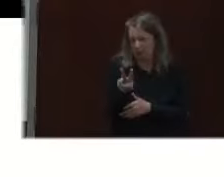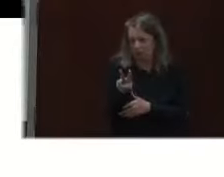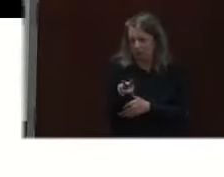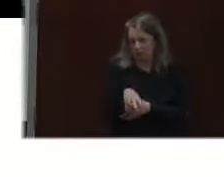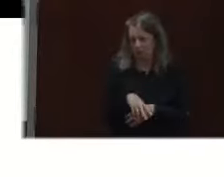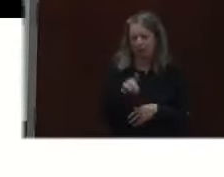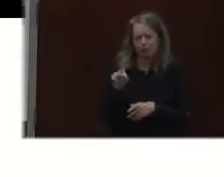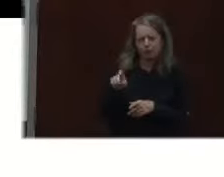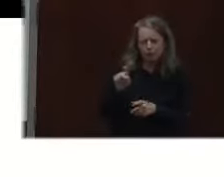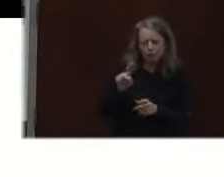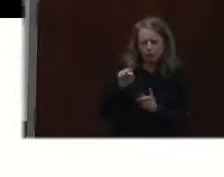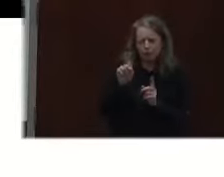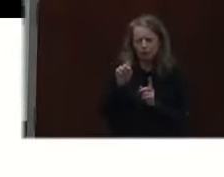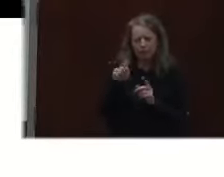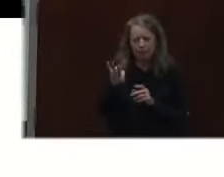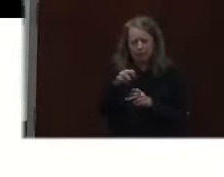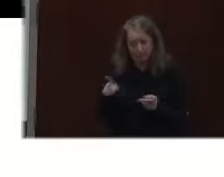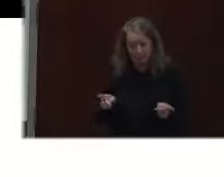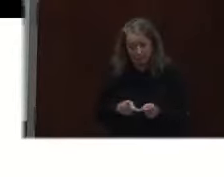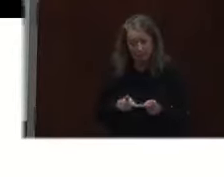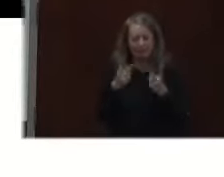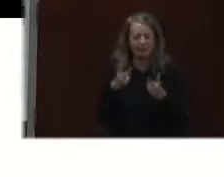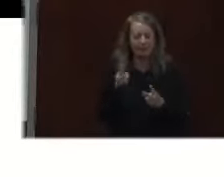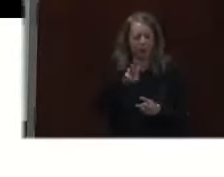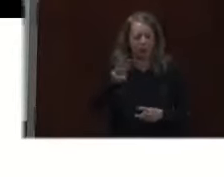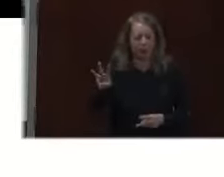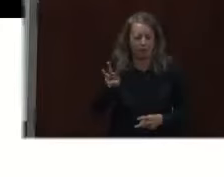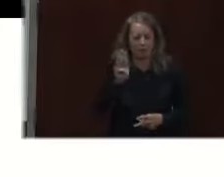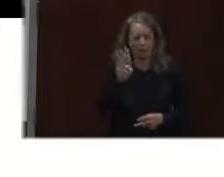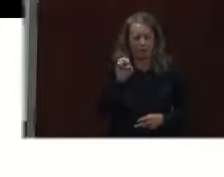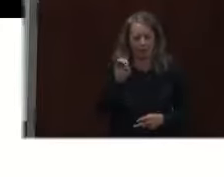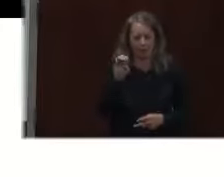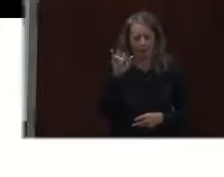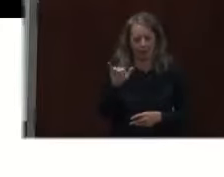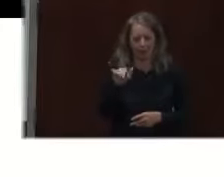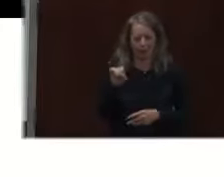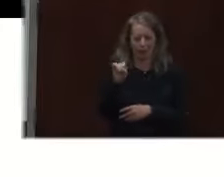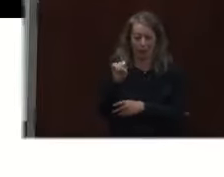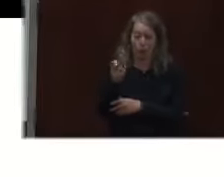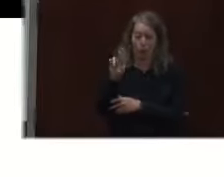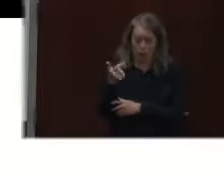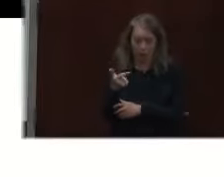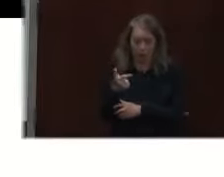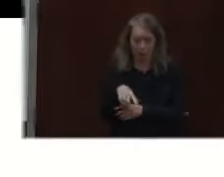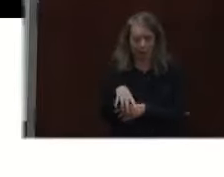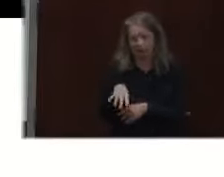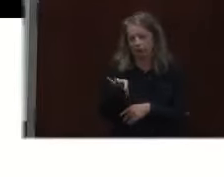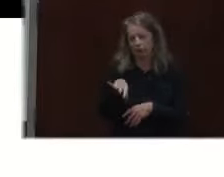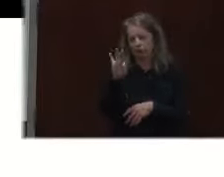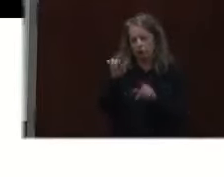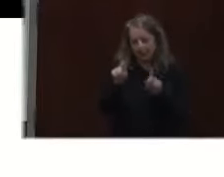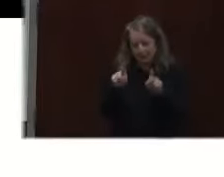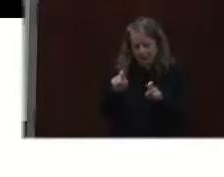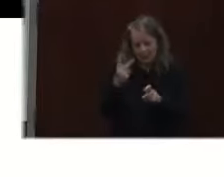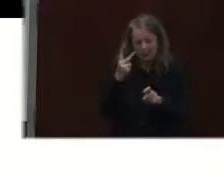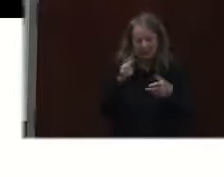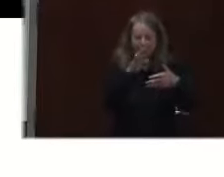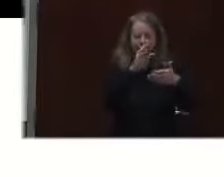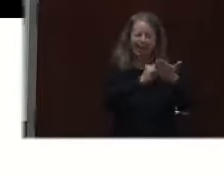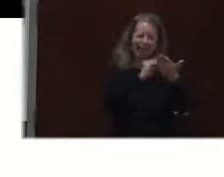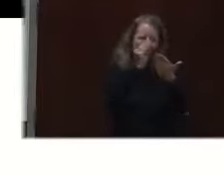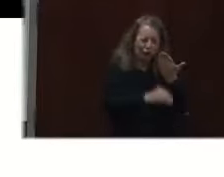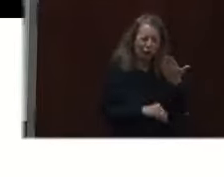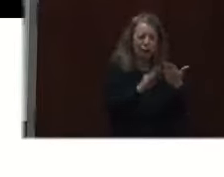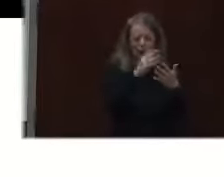if you choose the testing function, you'll see a calendar or a list of testing options at